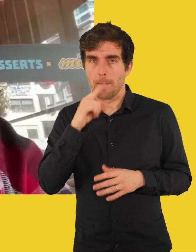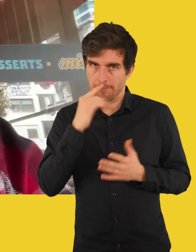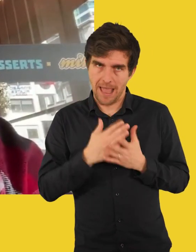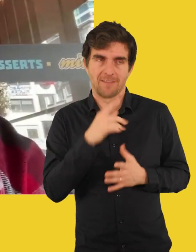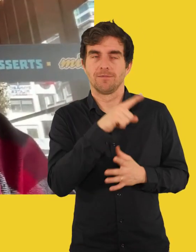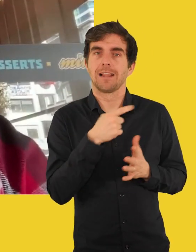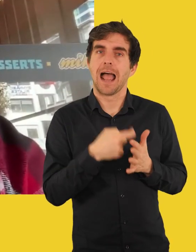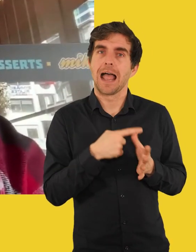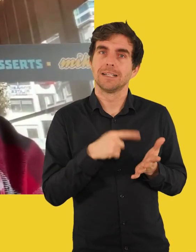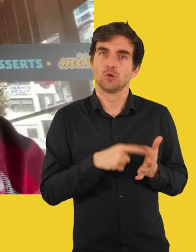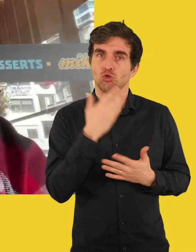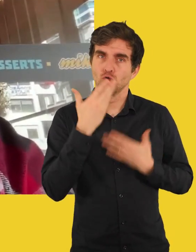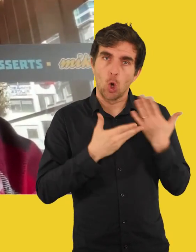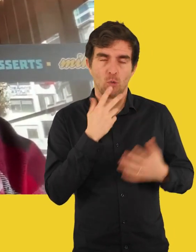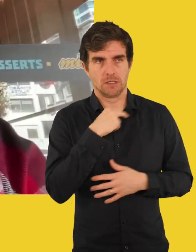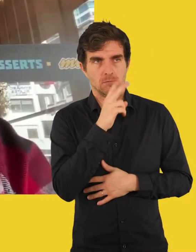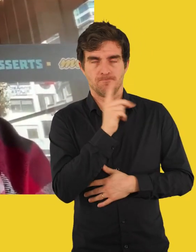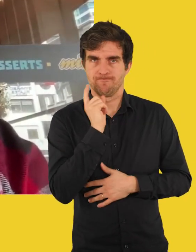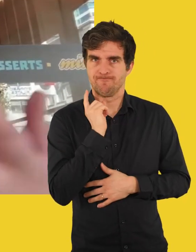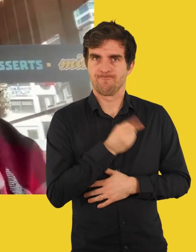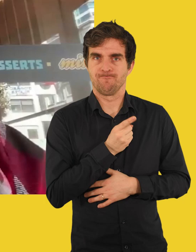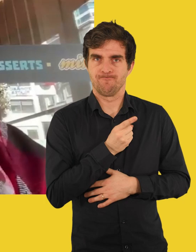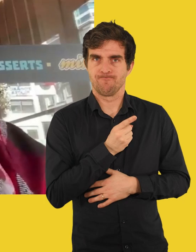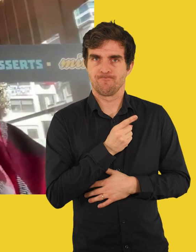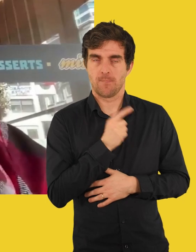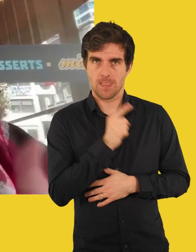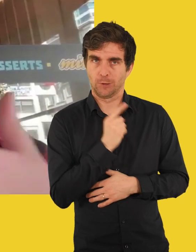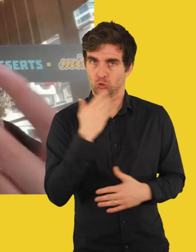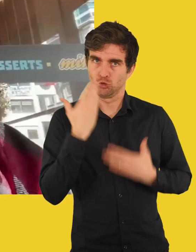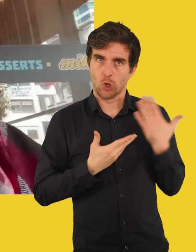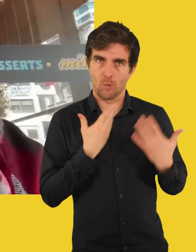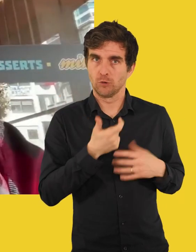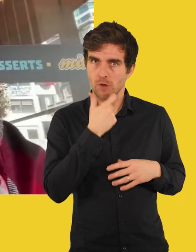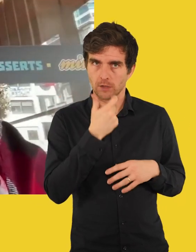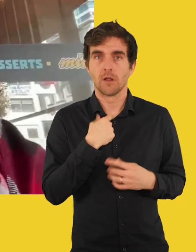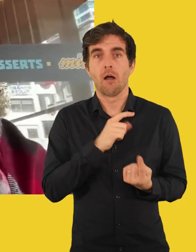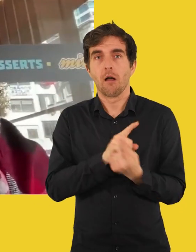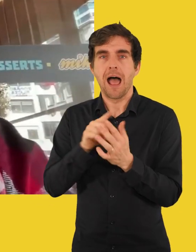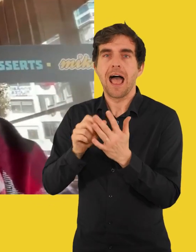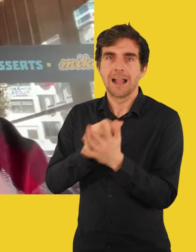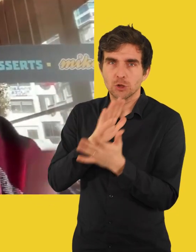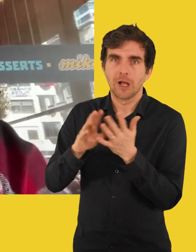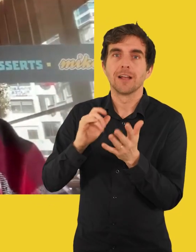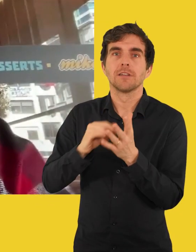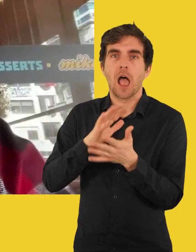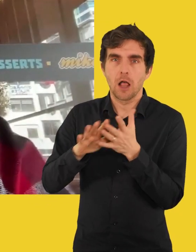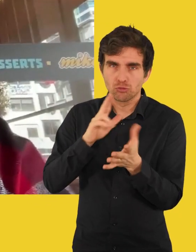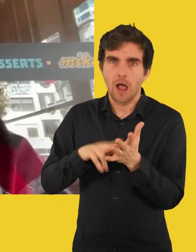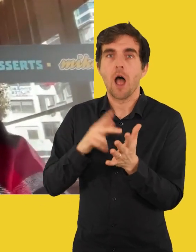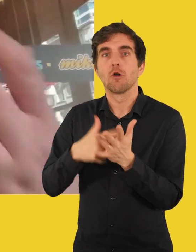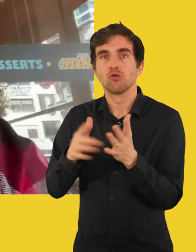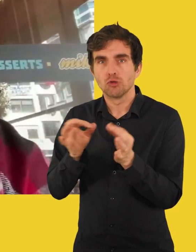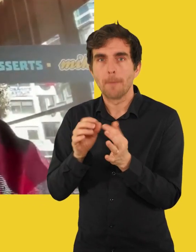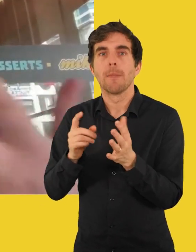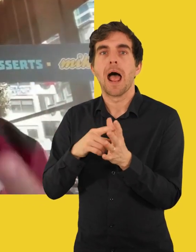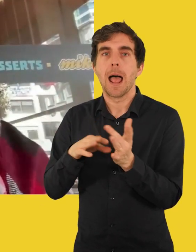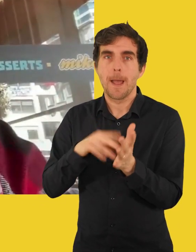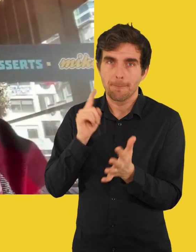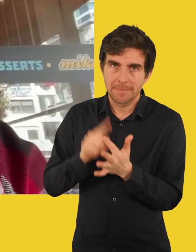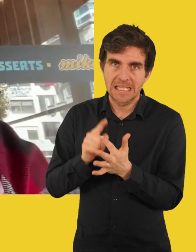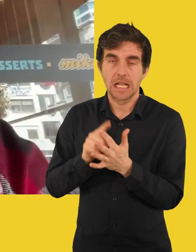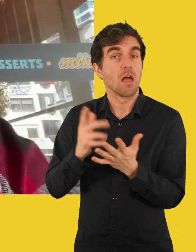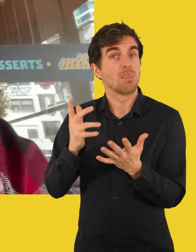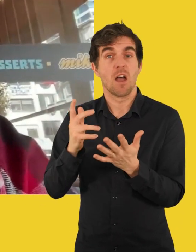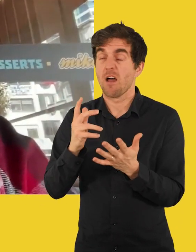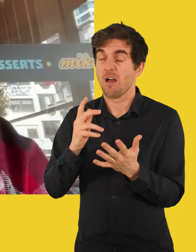And 6 years ago, I believed in Kate's story, the story of the donut. Then I met dear Erin Sahan, Rob,